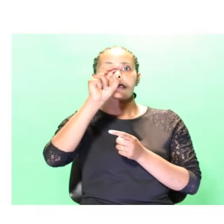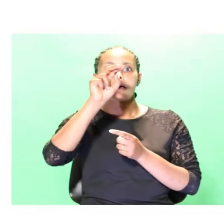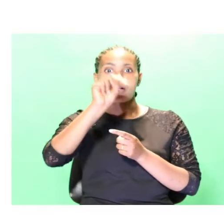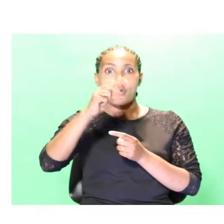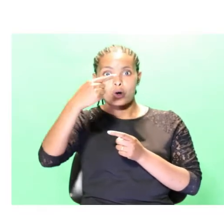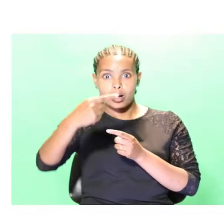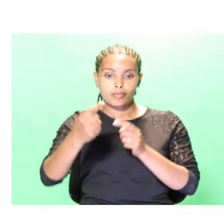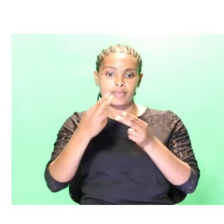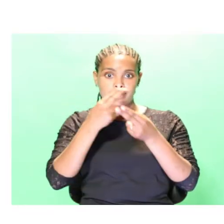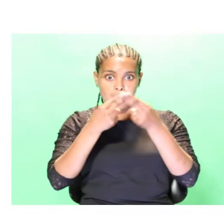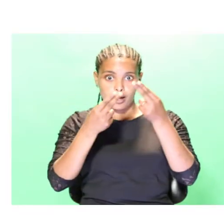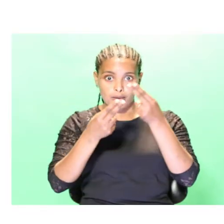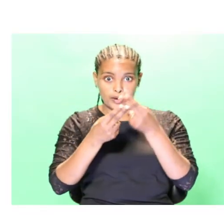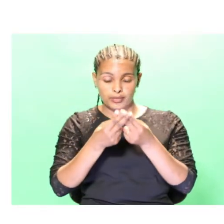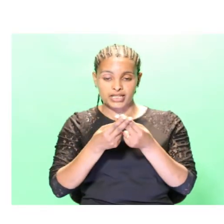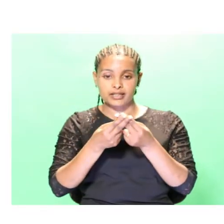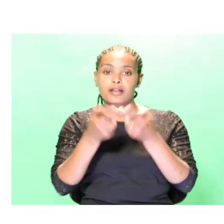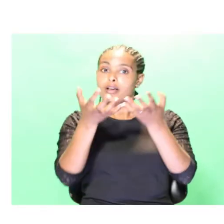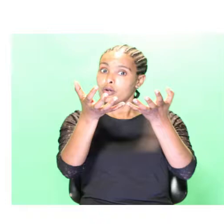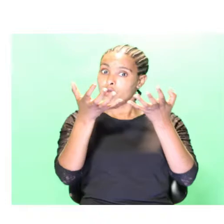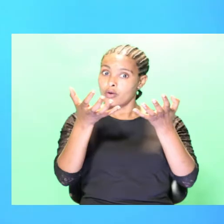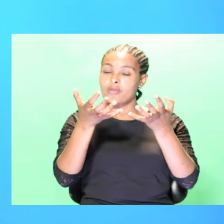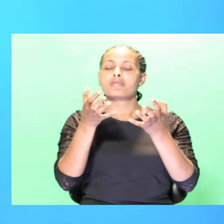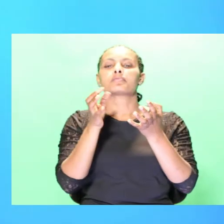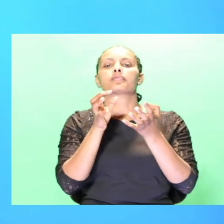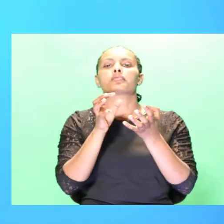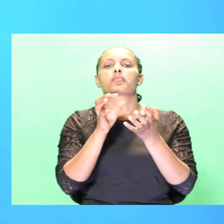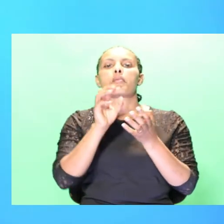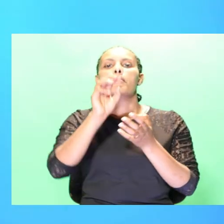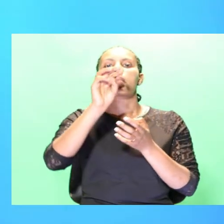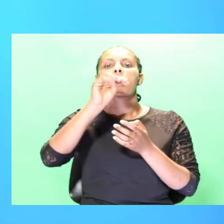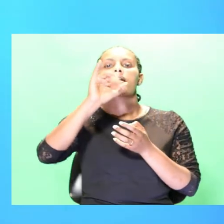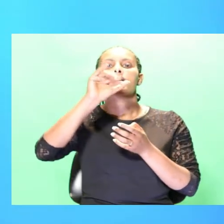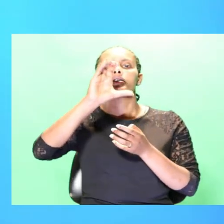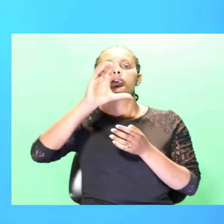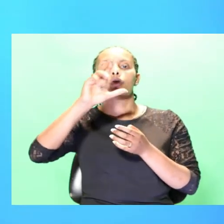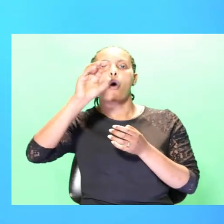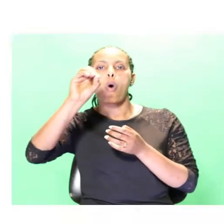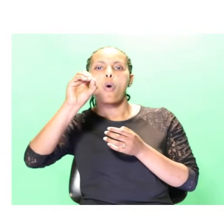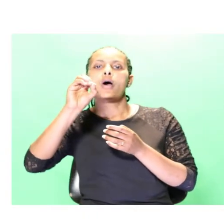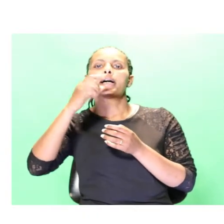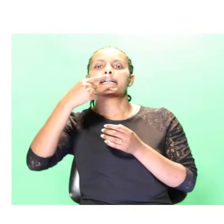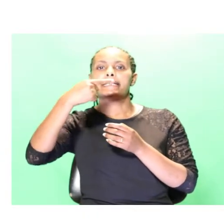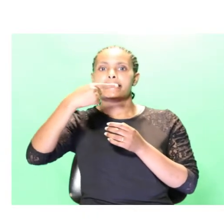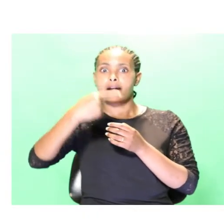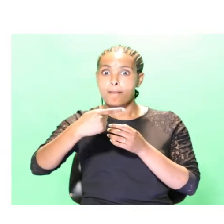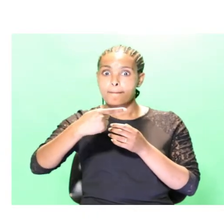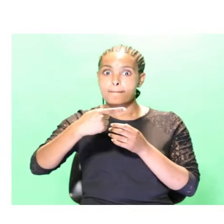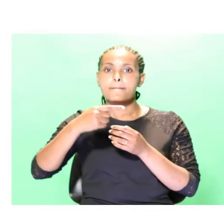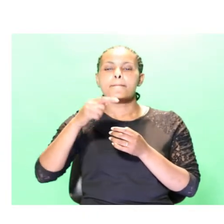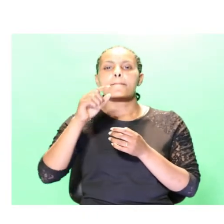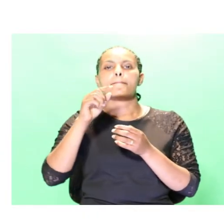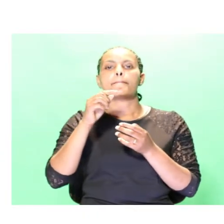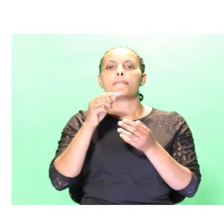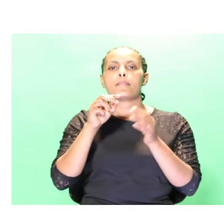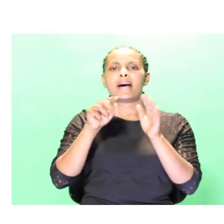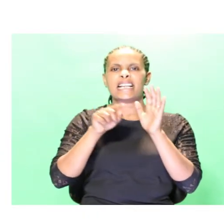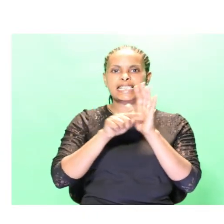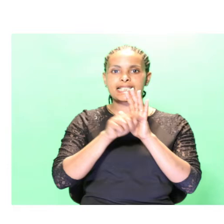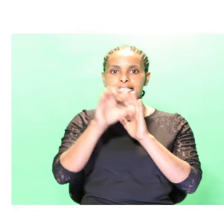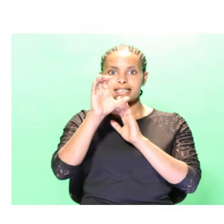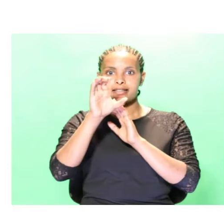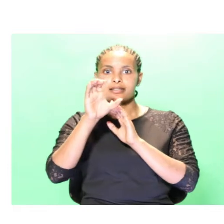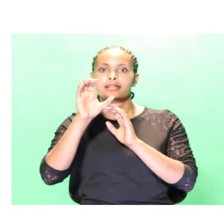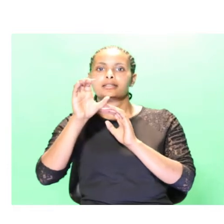nanogram times unit of desired quantity is microgram, 10 raised to minus 3